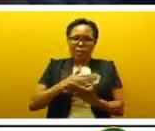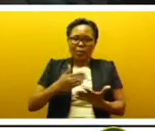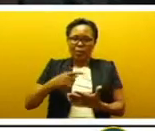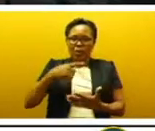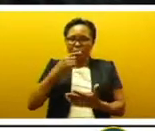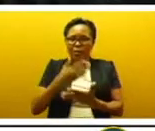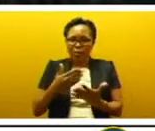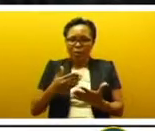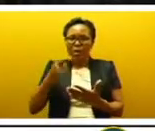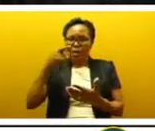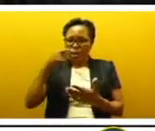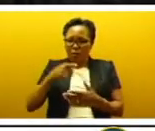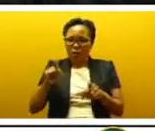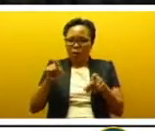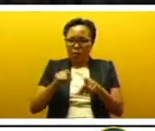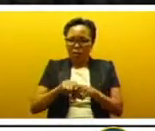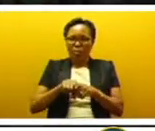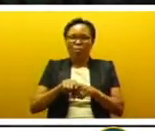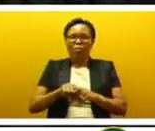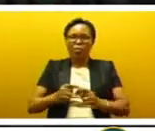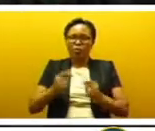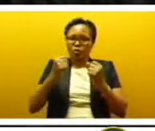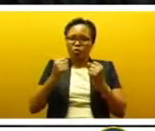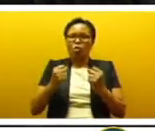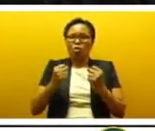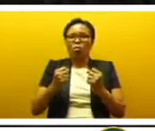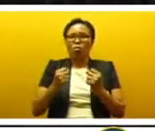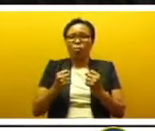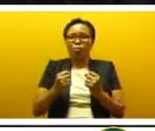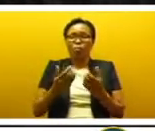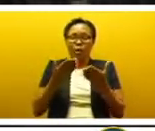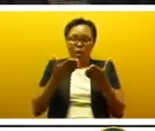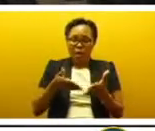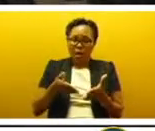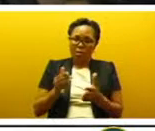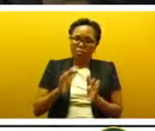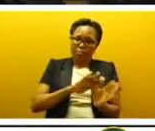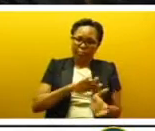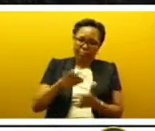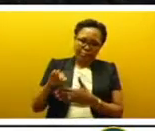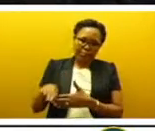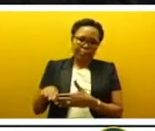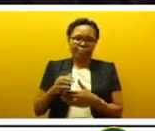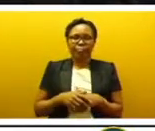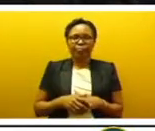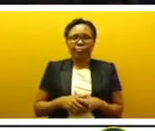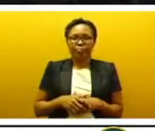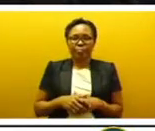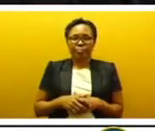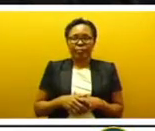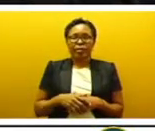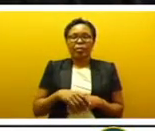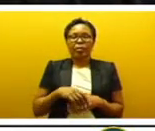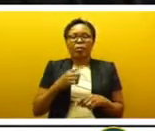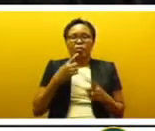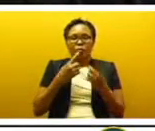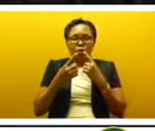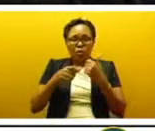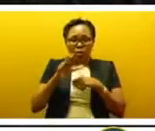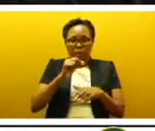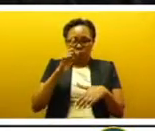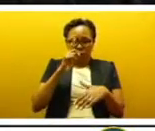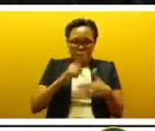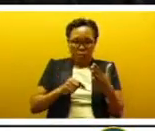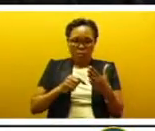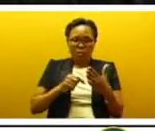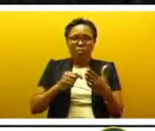heroines and heroes of this country. We come now talking about heroes to what my professor of criminal law and